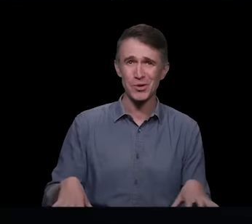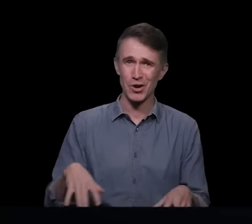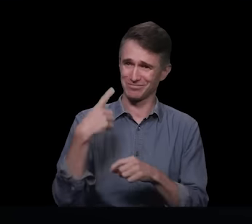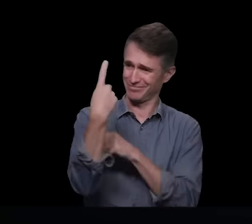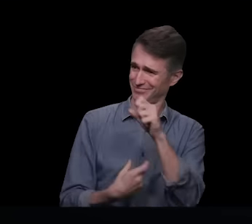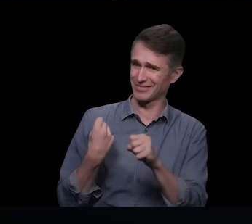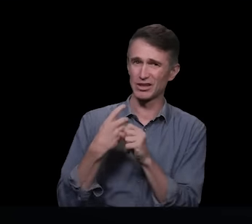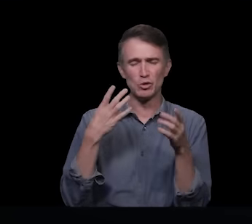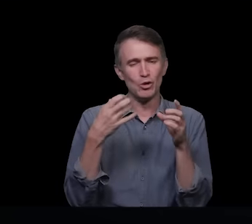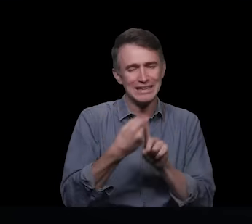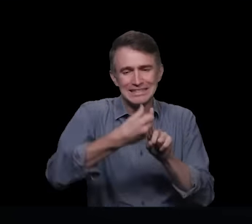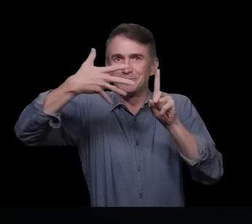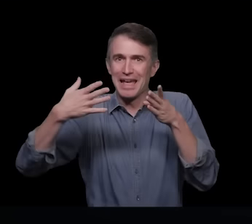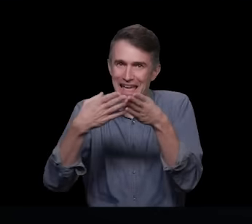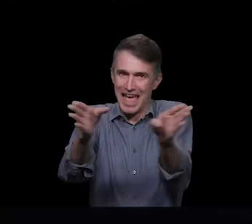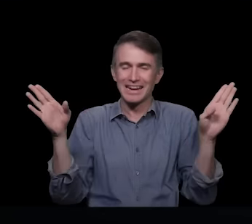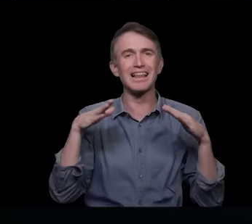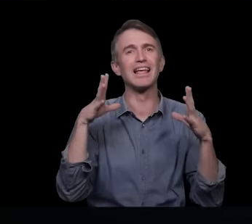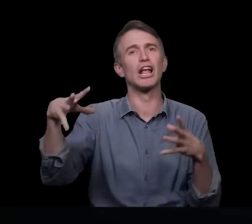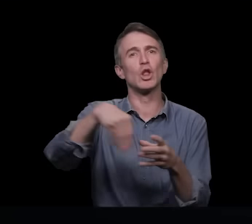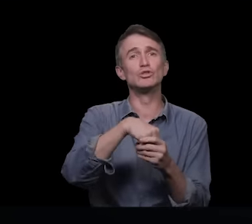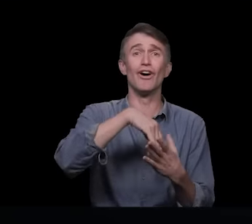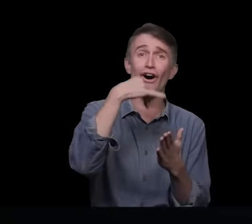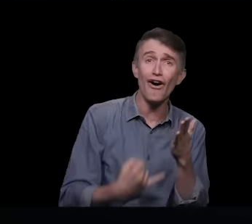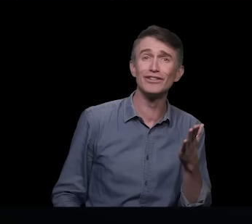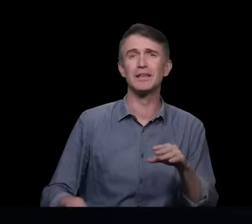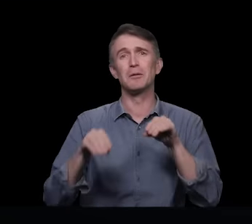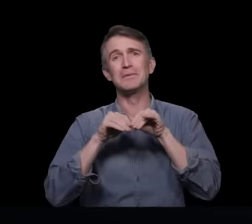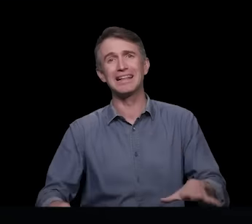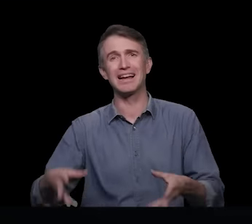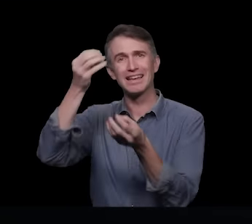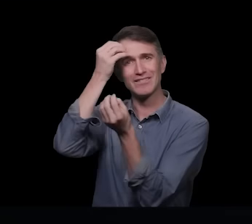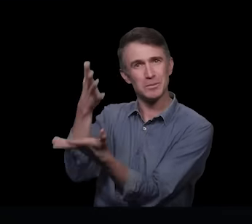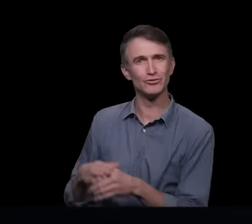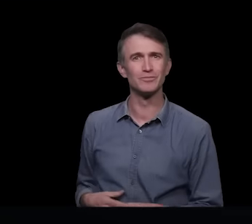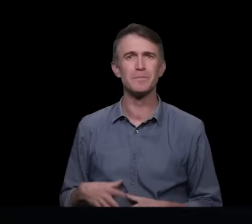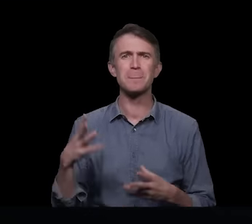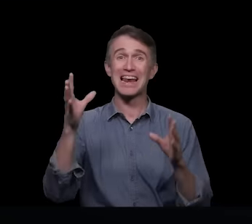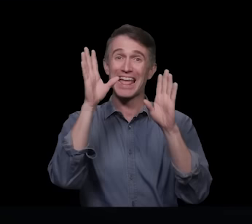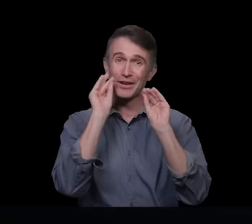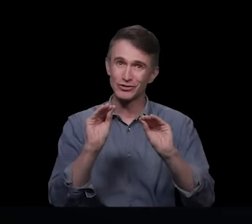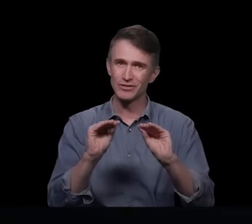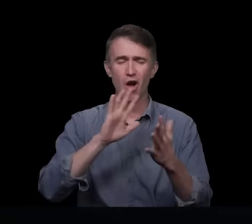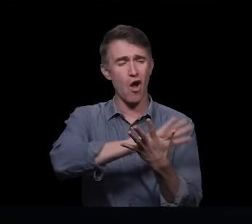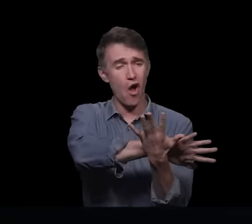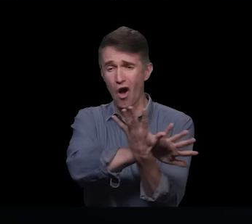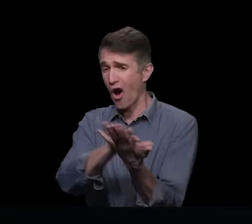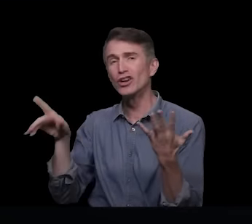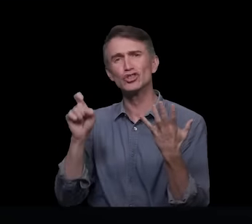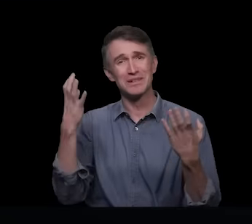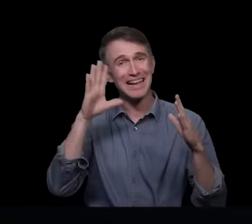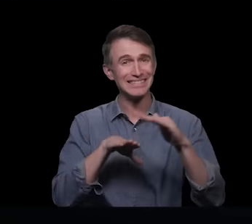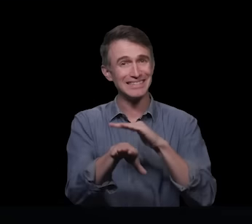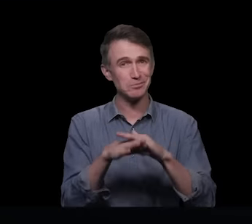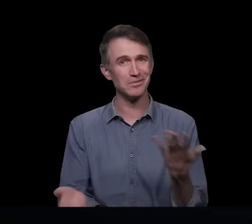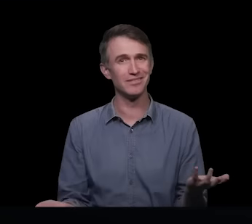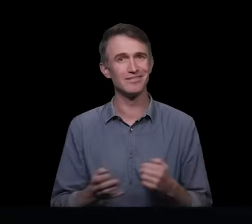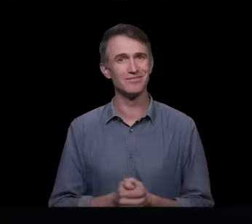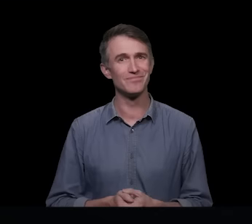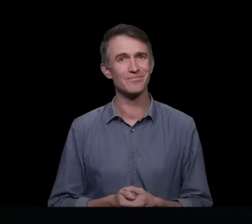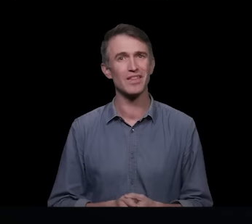to expand inclusion. The arts, media, information and education must be